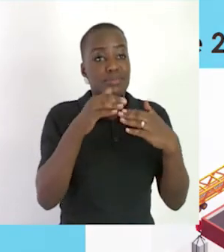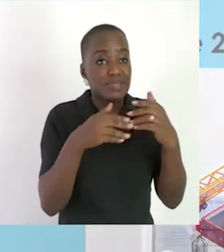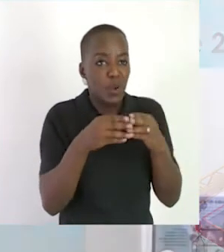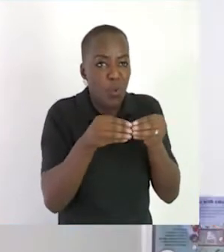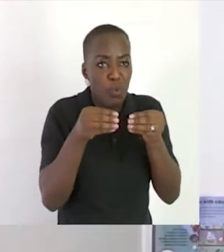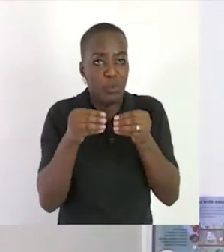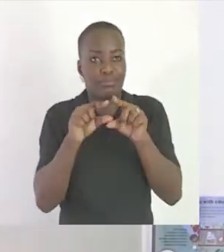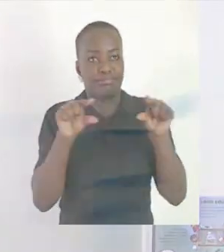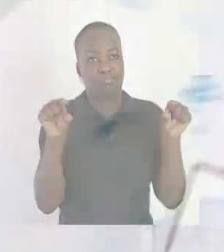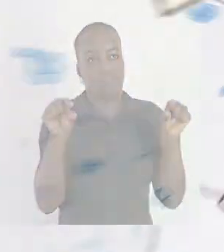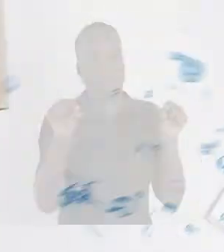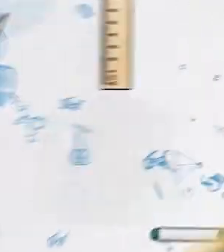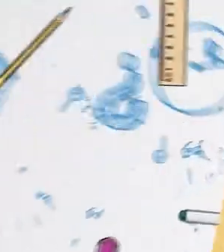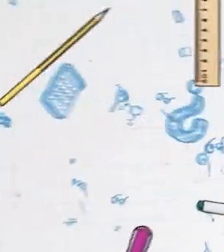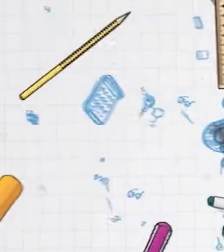sentences.